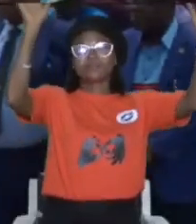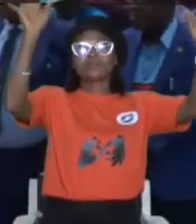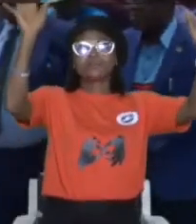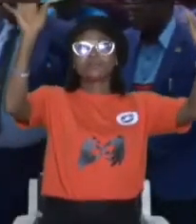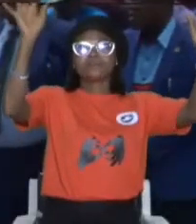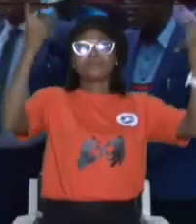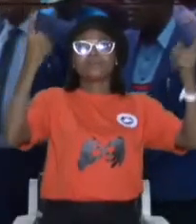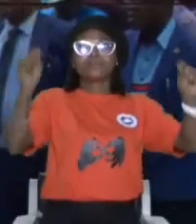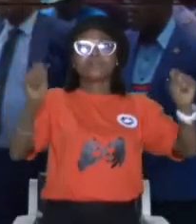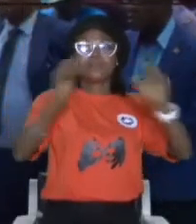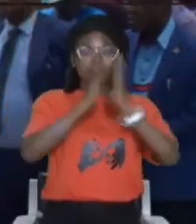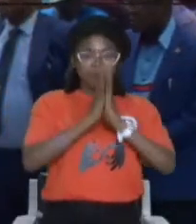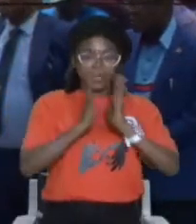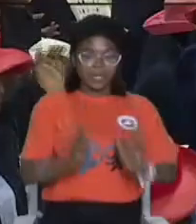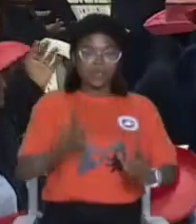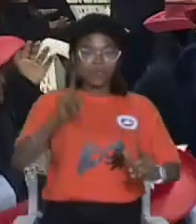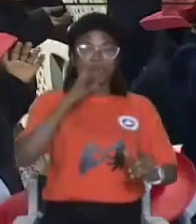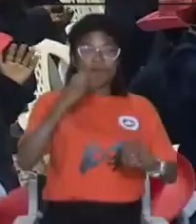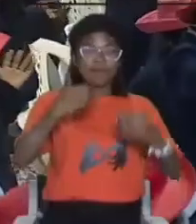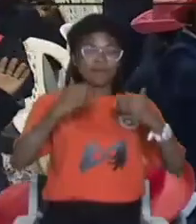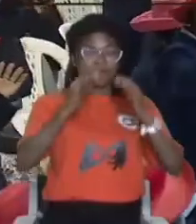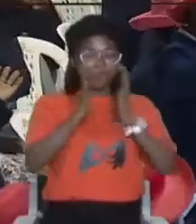The prayer you have prayed tonight,